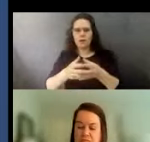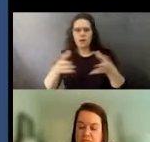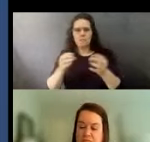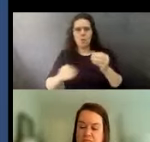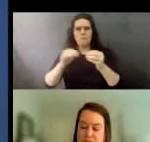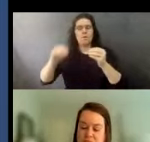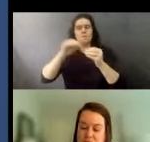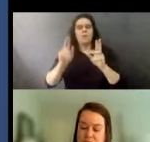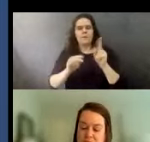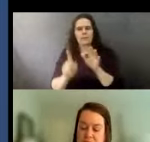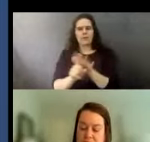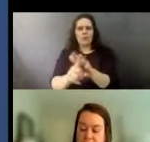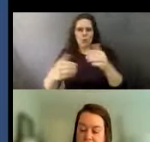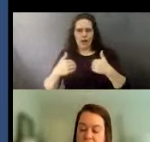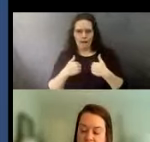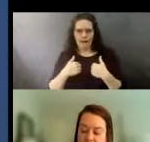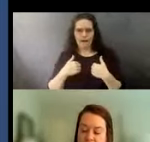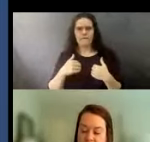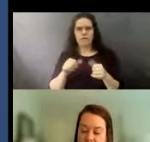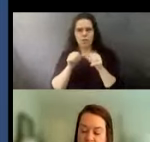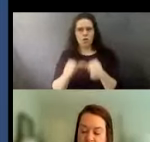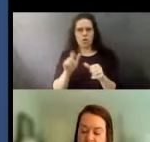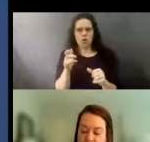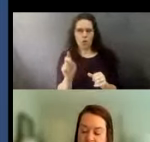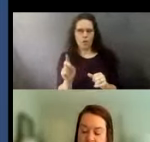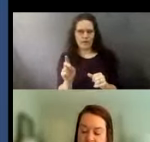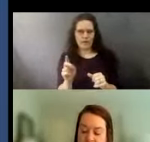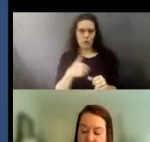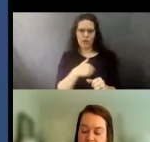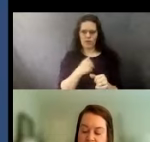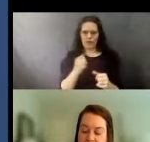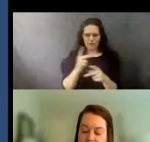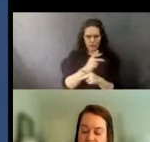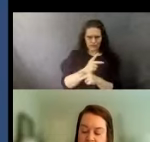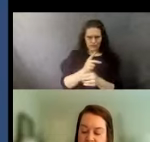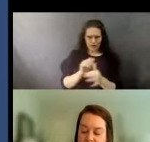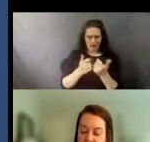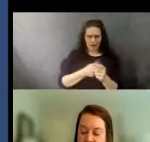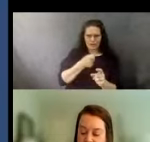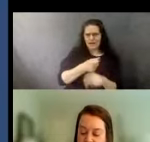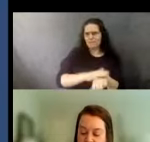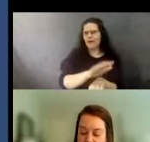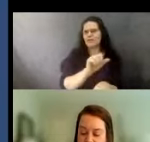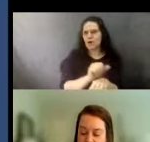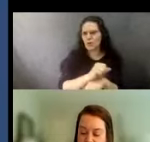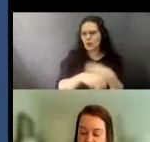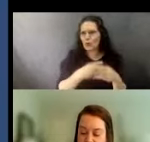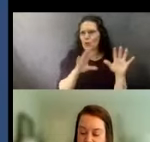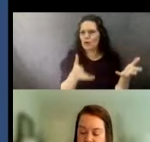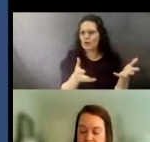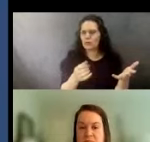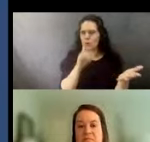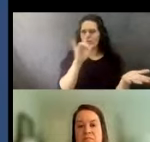terms of our workforce. And if the numbers are as we think they are, we're talking tens to 20